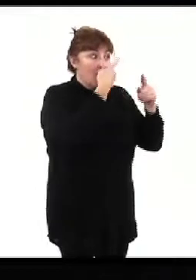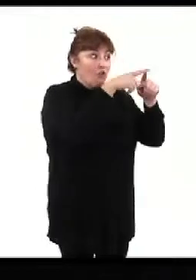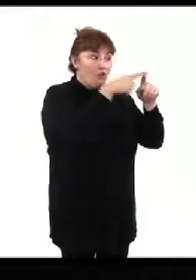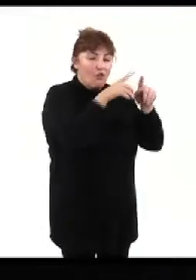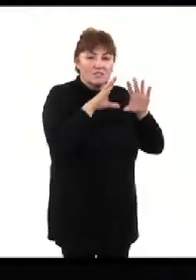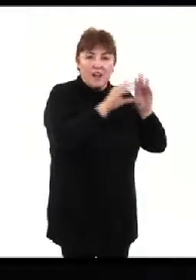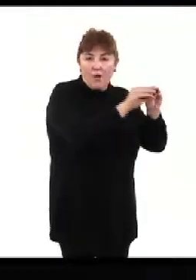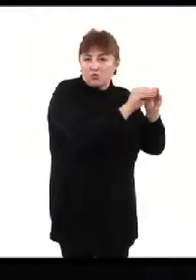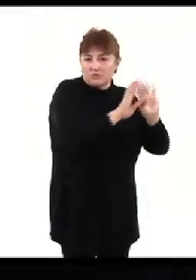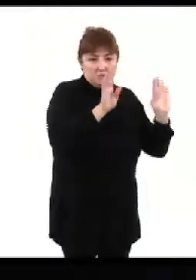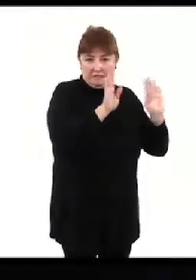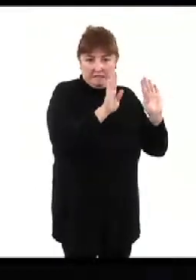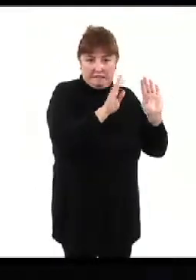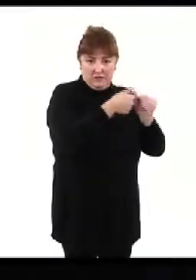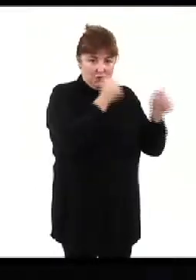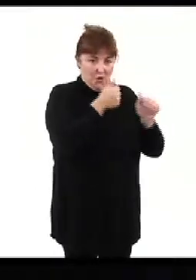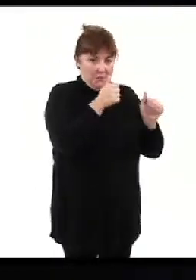Okay.